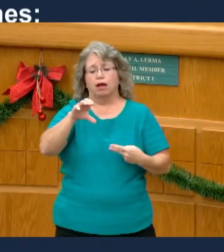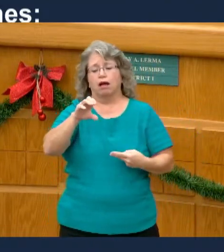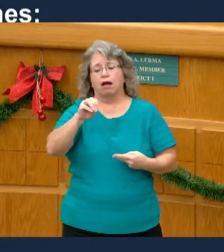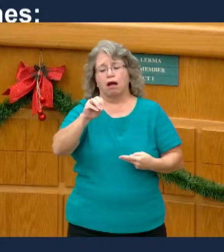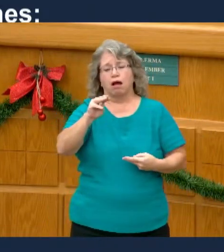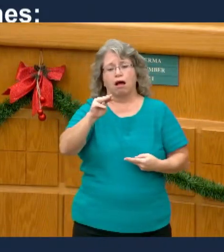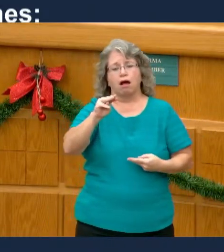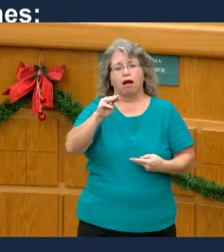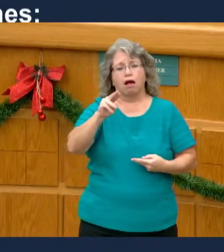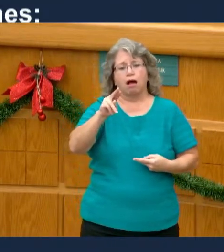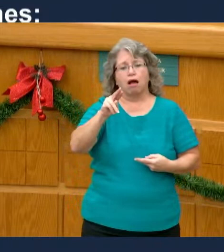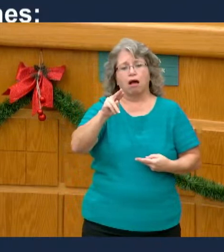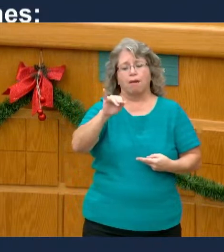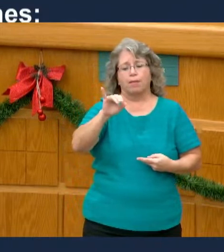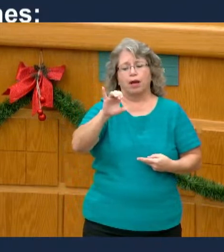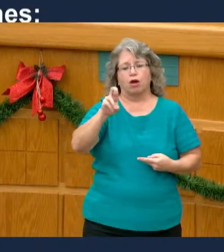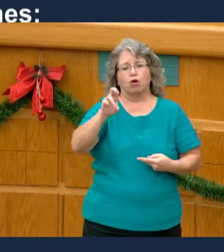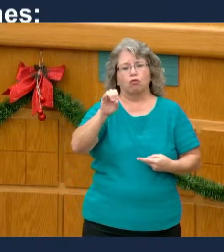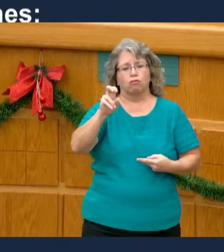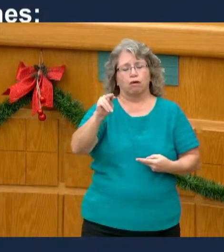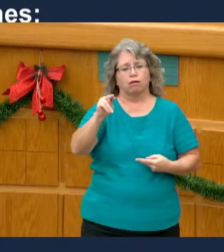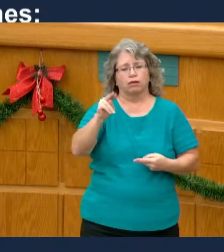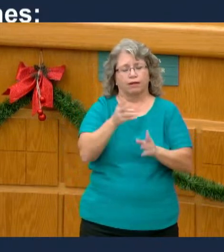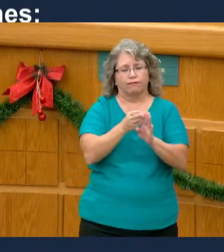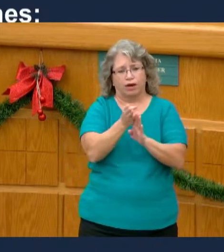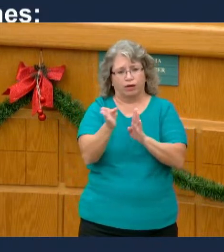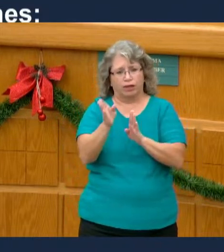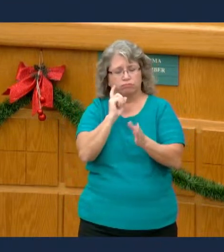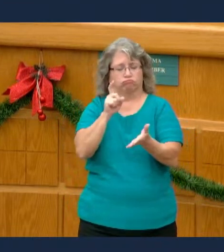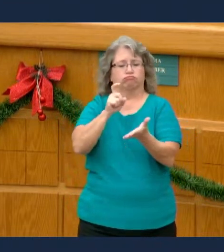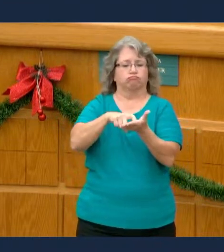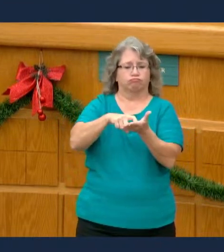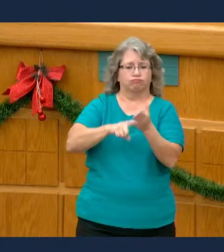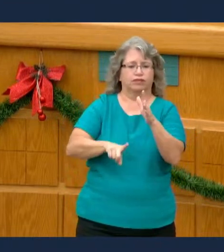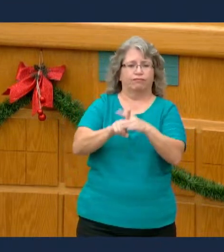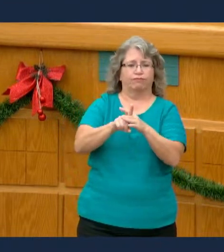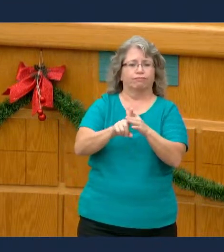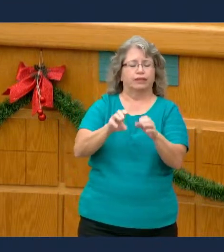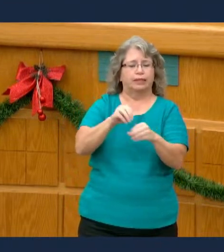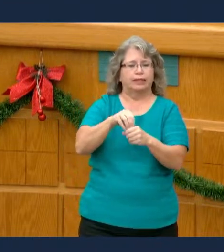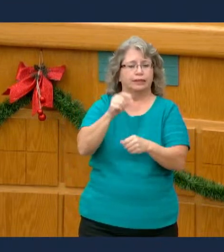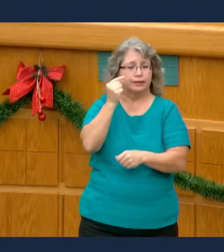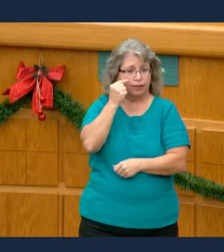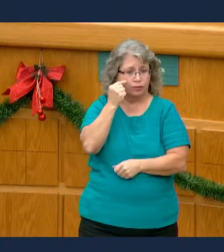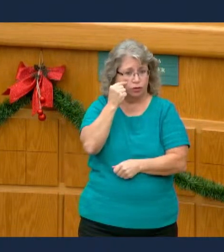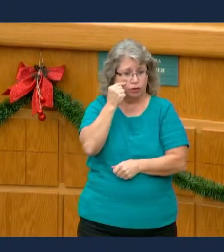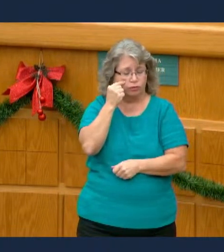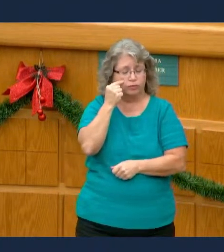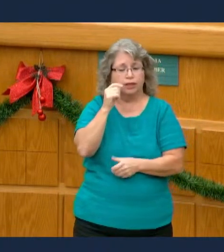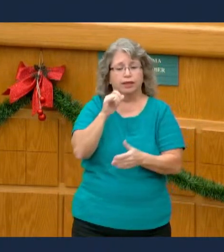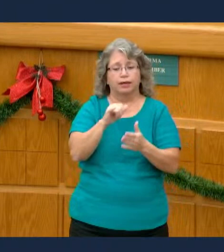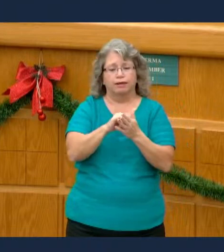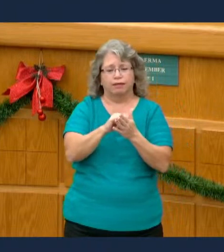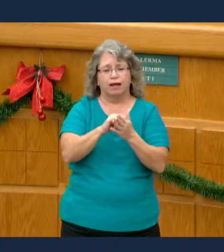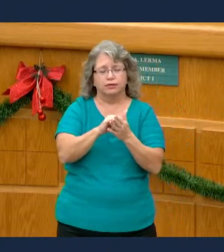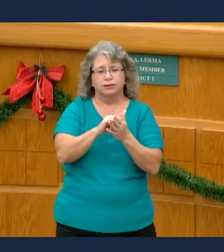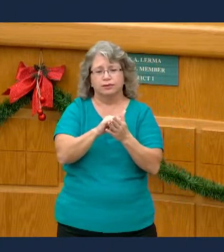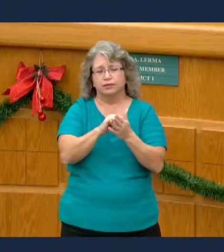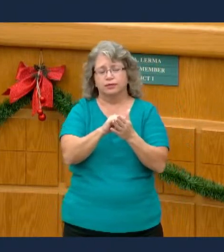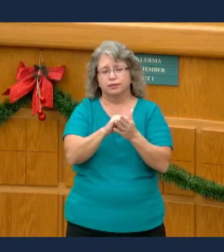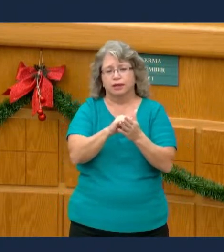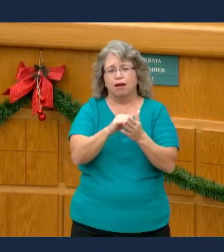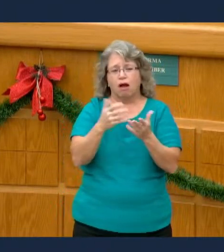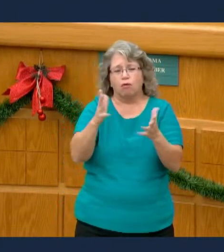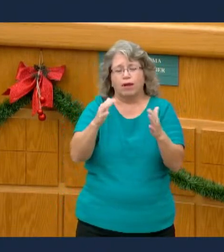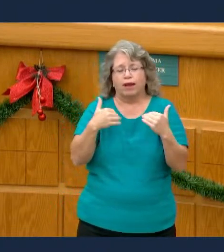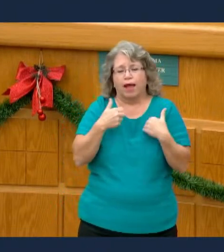Antonio. According to the City County Health District, and those are in addition to a few cases identified